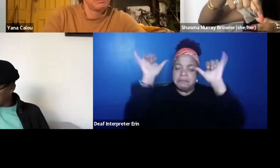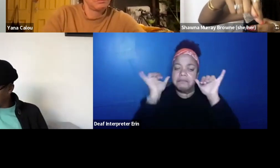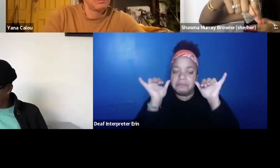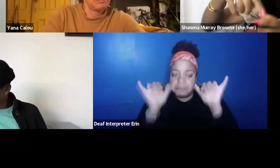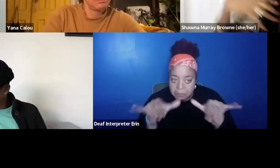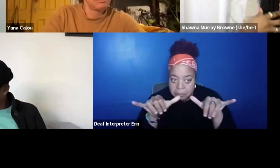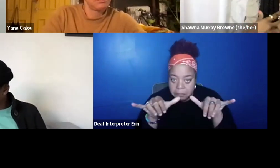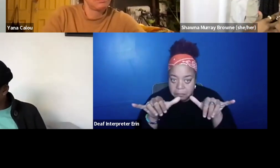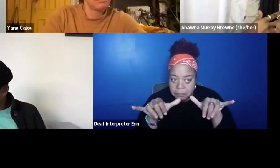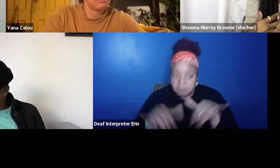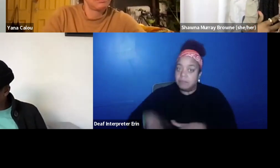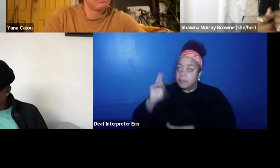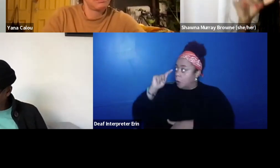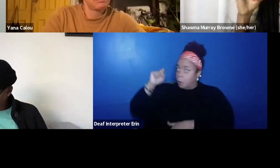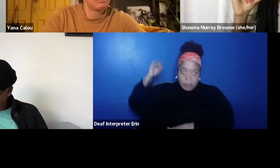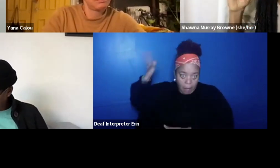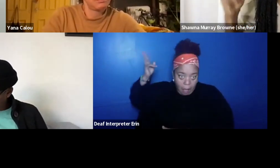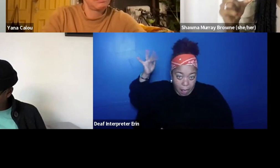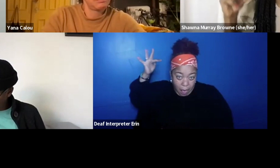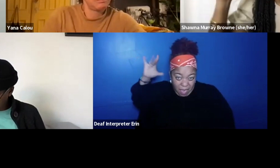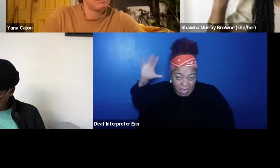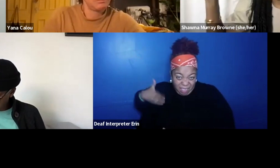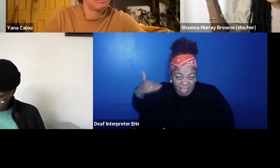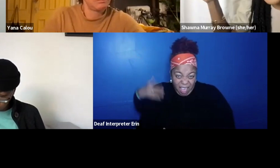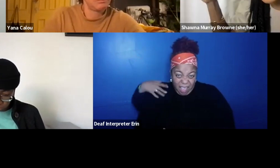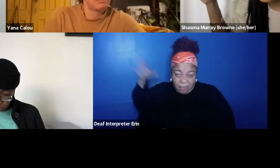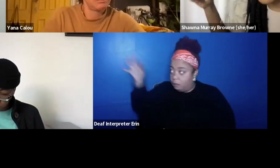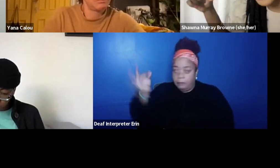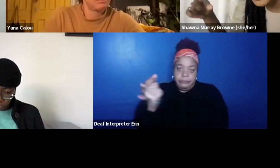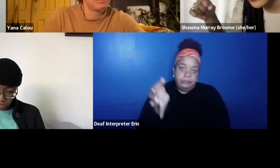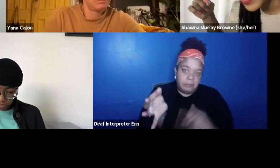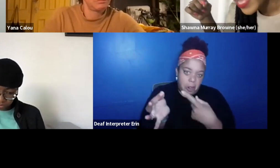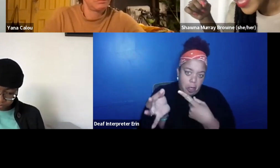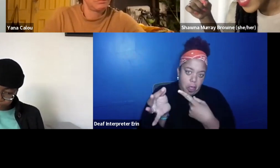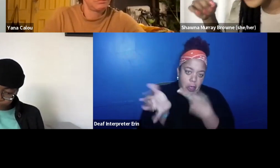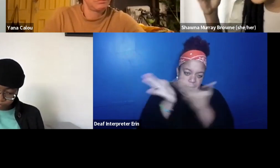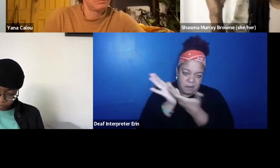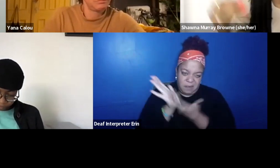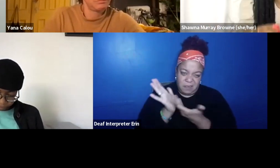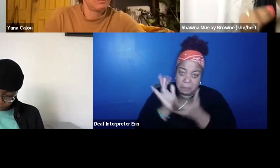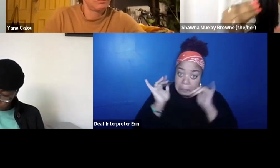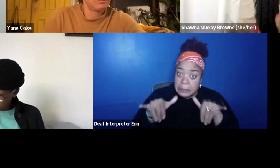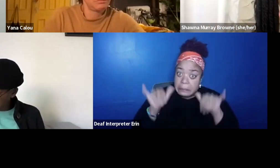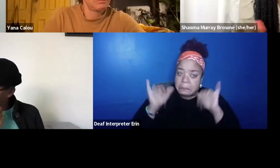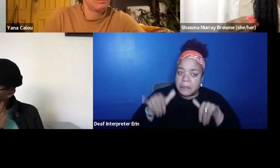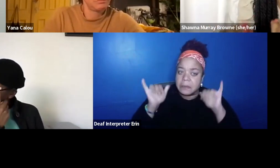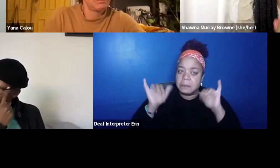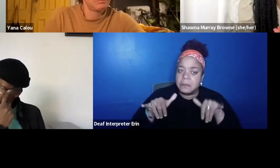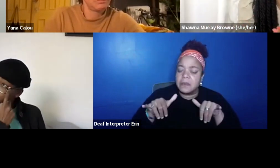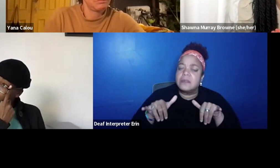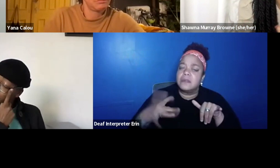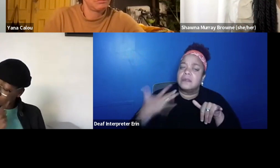they were in my care, right? So super important to recognize the range here. And then the last thing is the